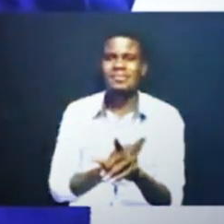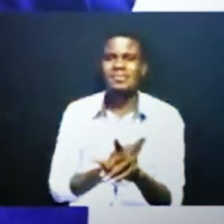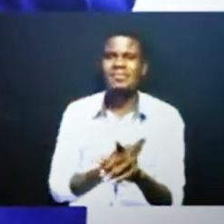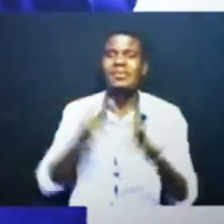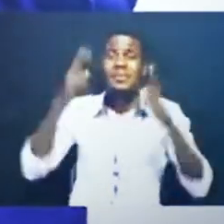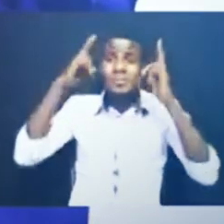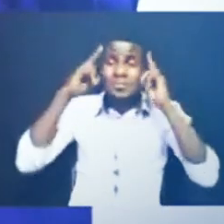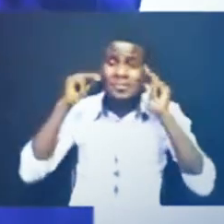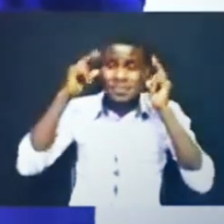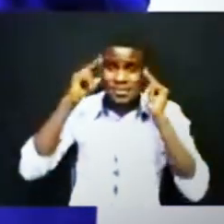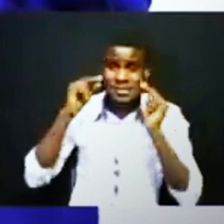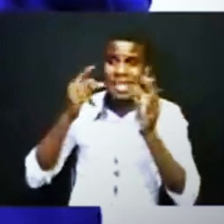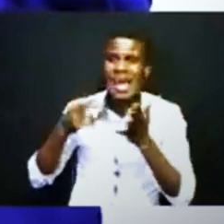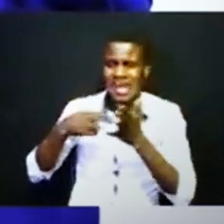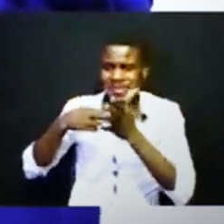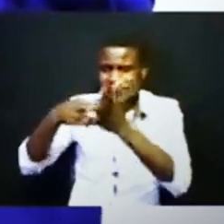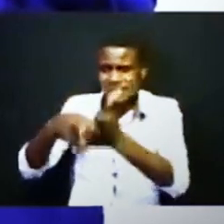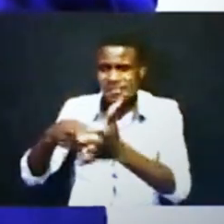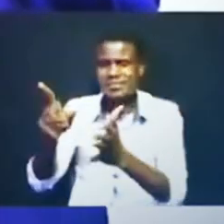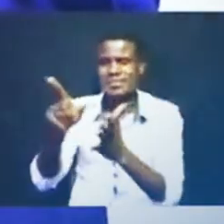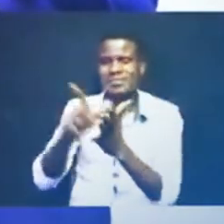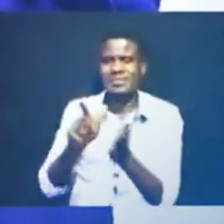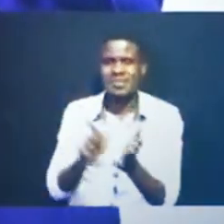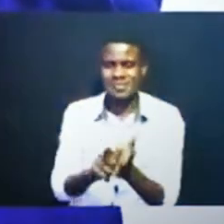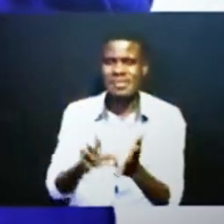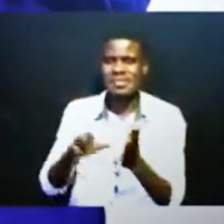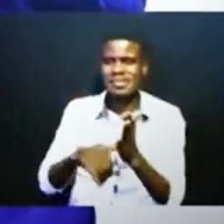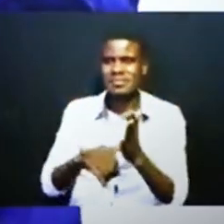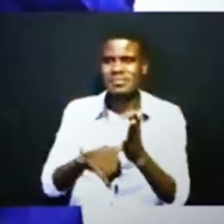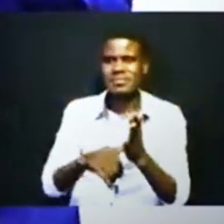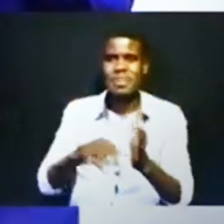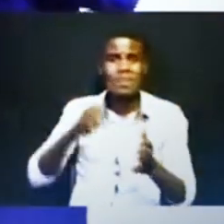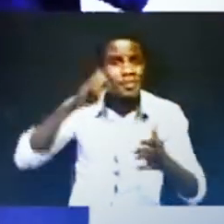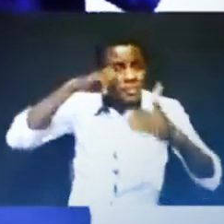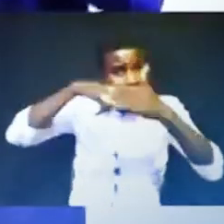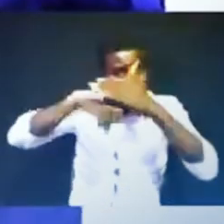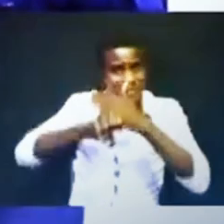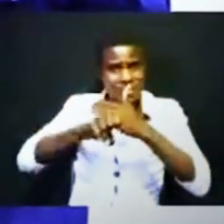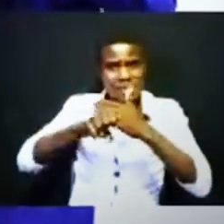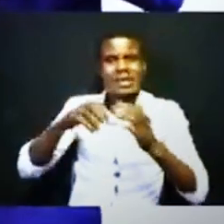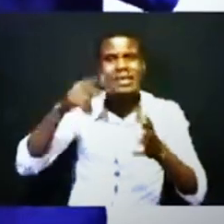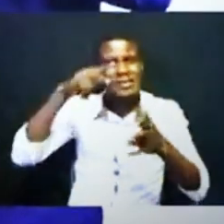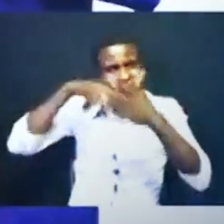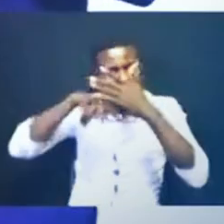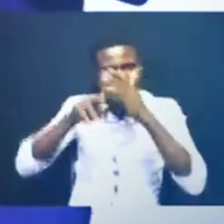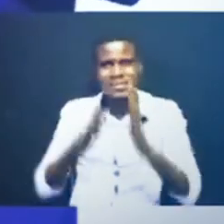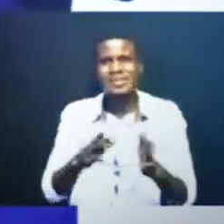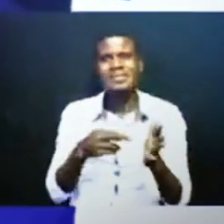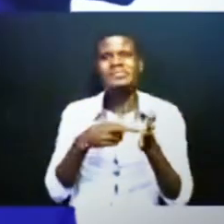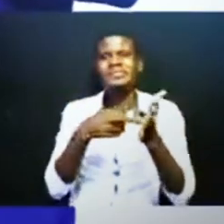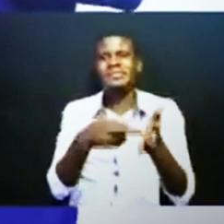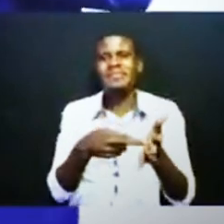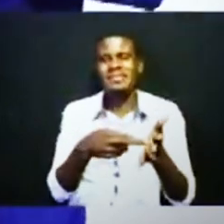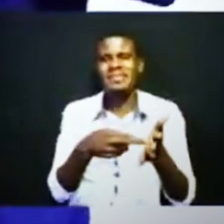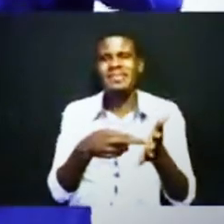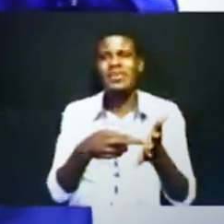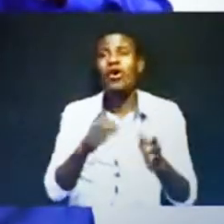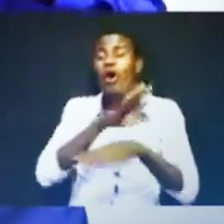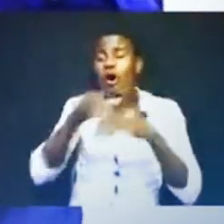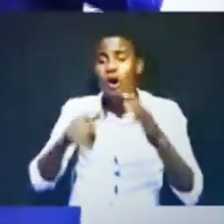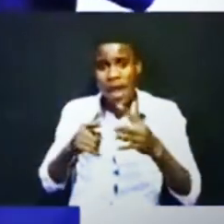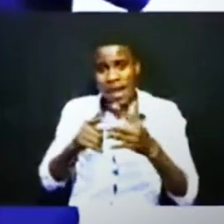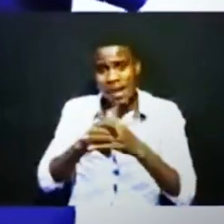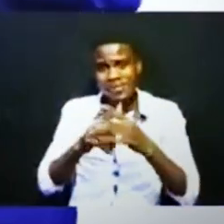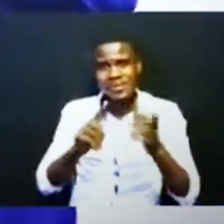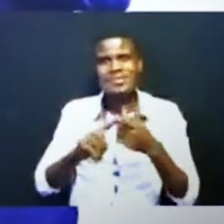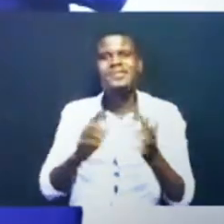prophets, appeared on the Mount of Transfiguration with Jesus. Bram Mosa, Ujina Homa Mrano, Elias, Ujina Home Dufono, and